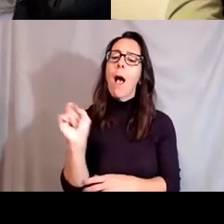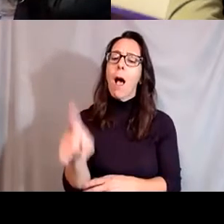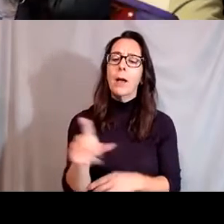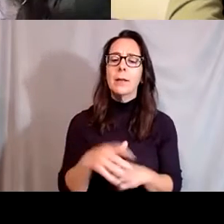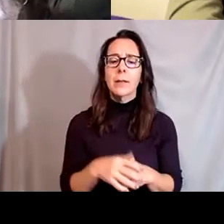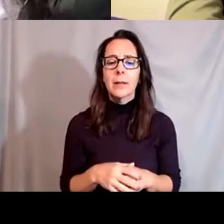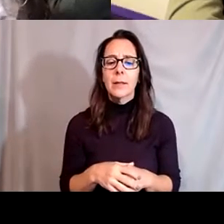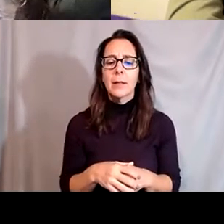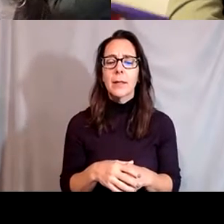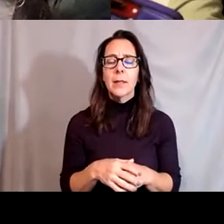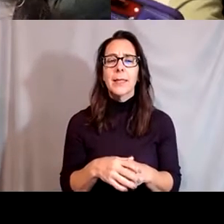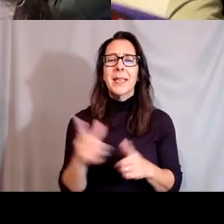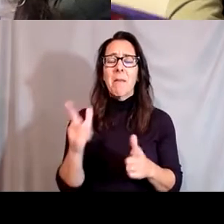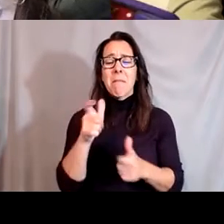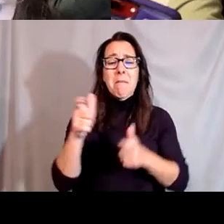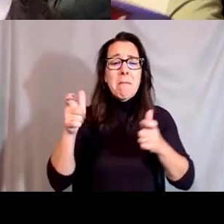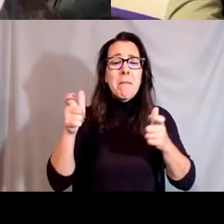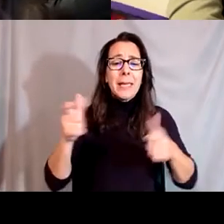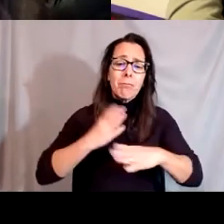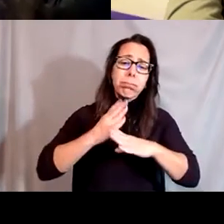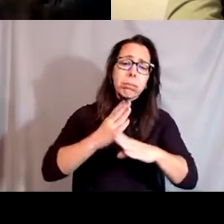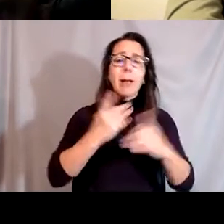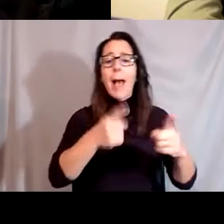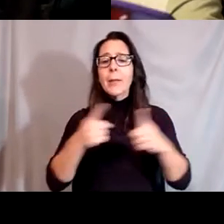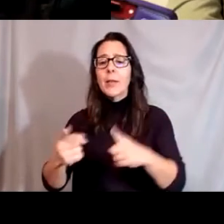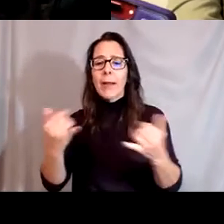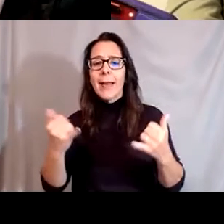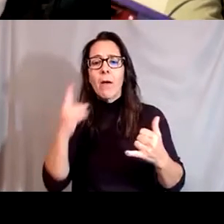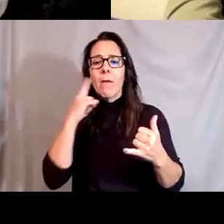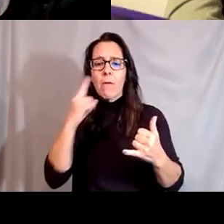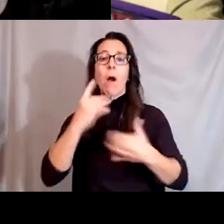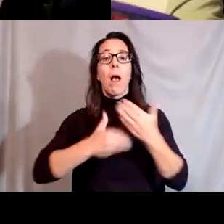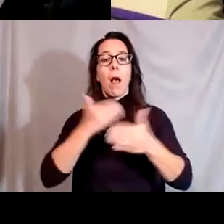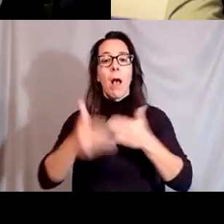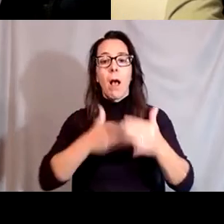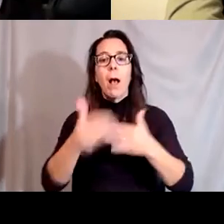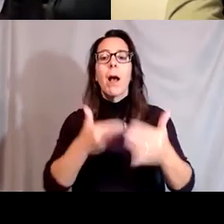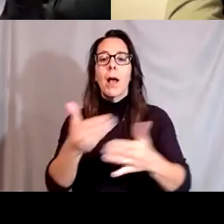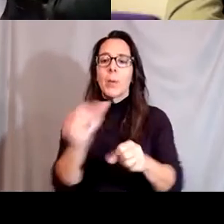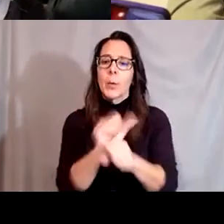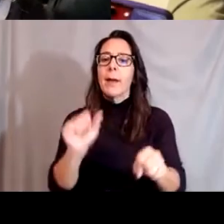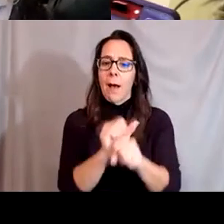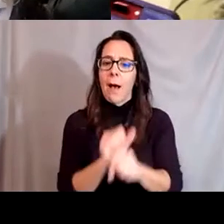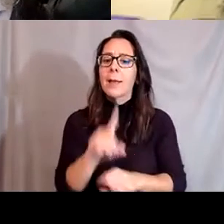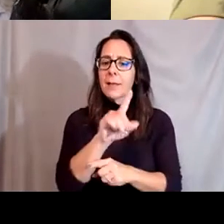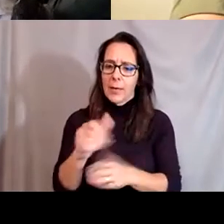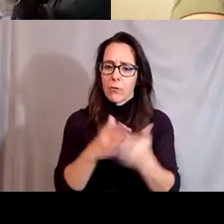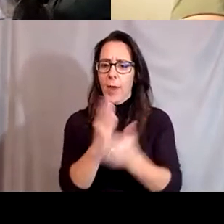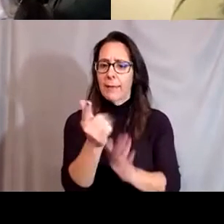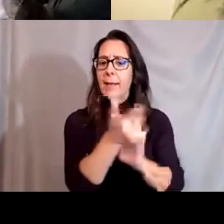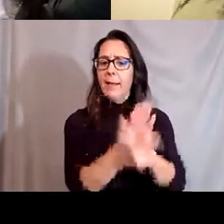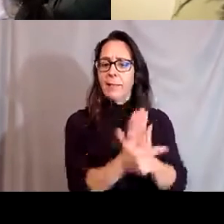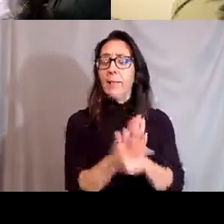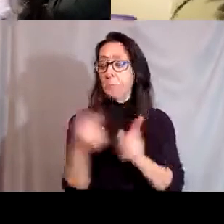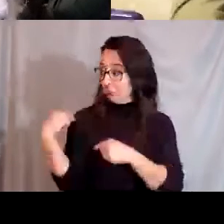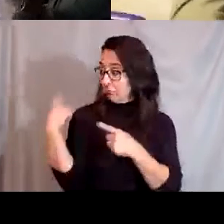biggest hurdles right now facing forward momentum on disability rights legislation? We know we've got a lot done in the last year, but what do we see are